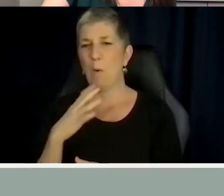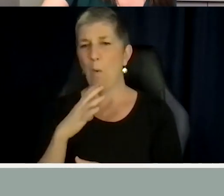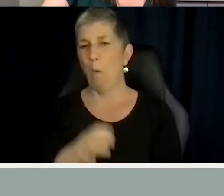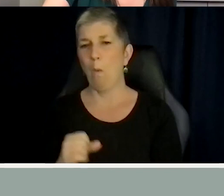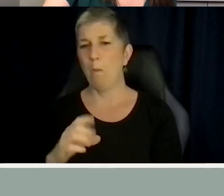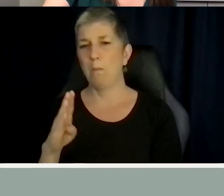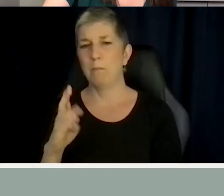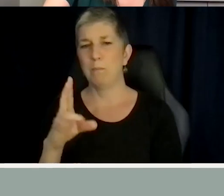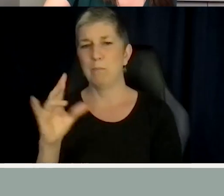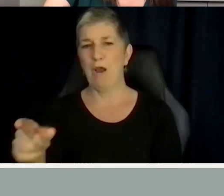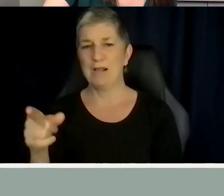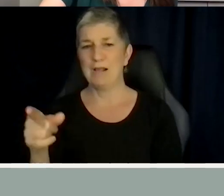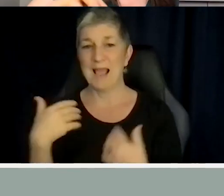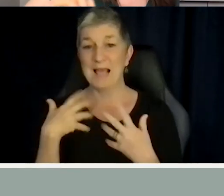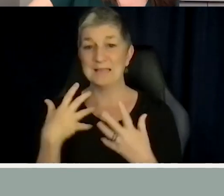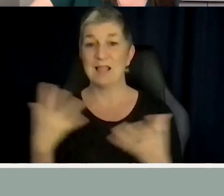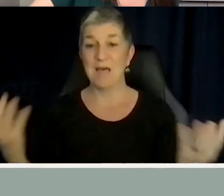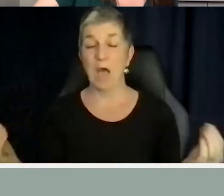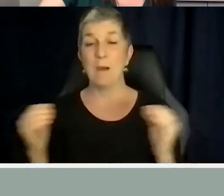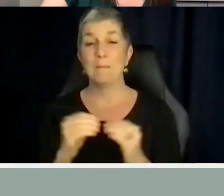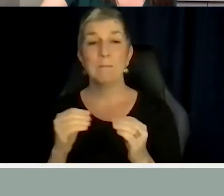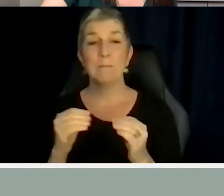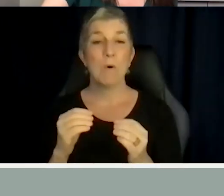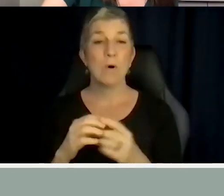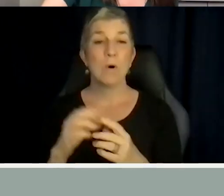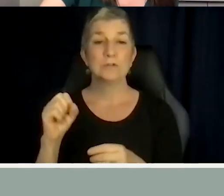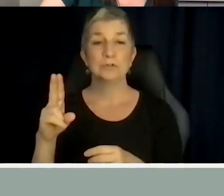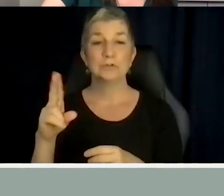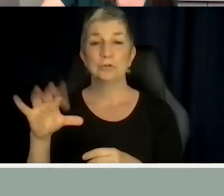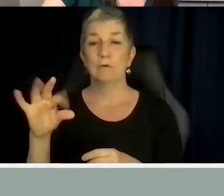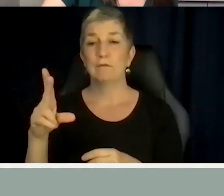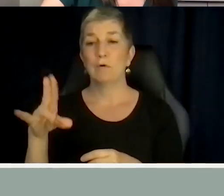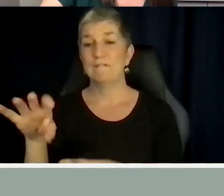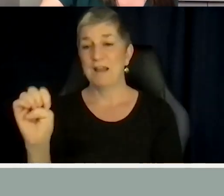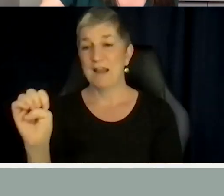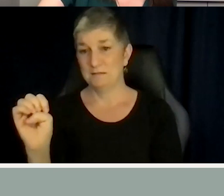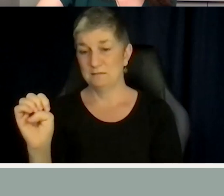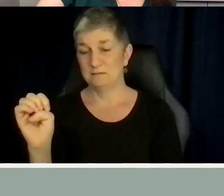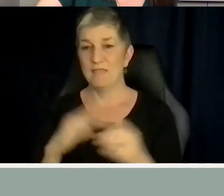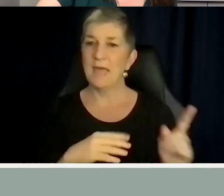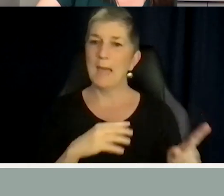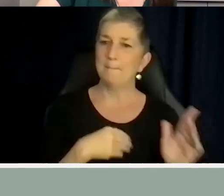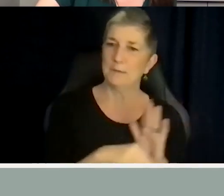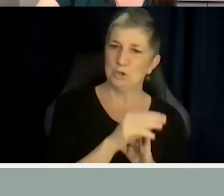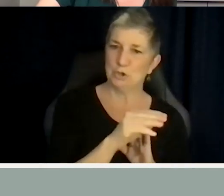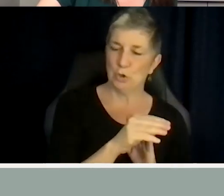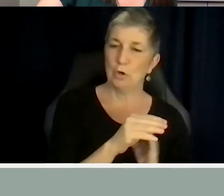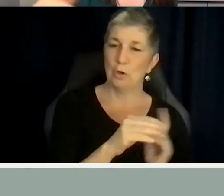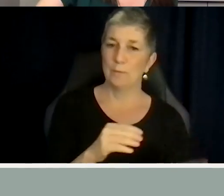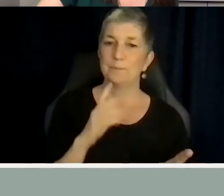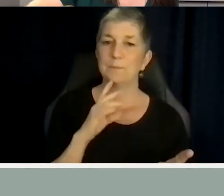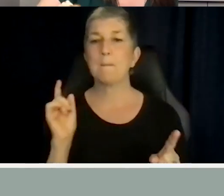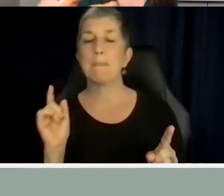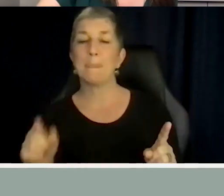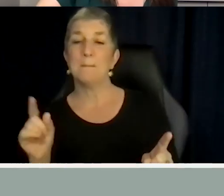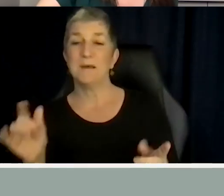it contains a lot more sulforaphane than mature broccoli. Both are great. And sulforaphane, the active compound